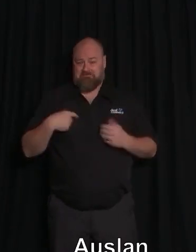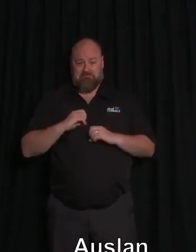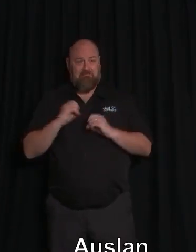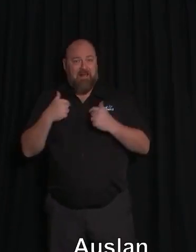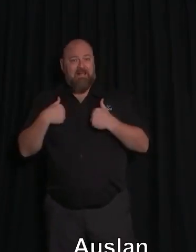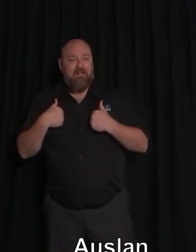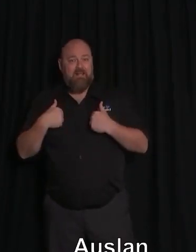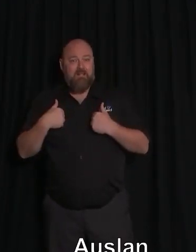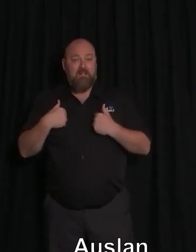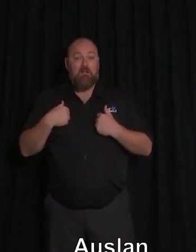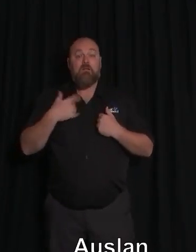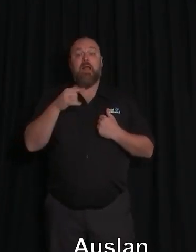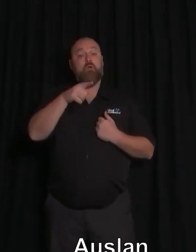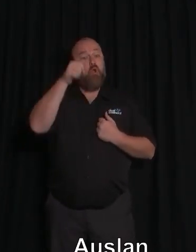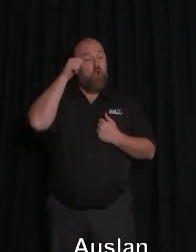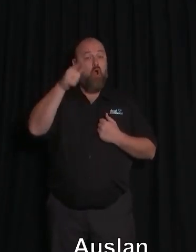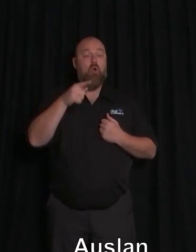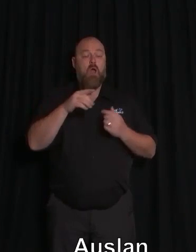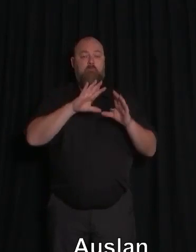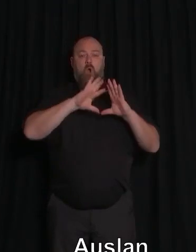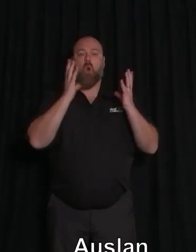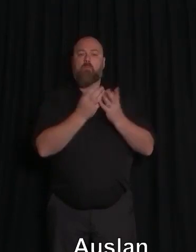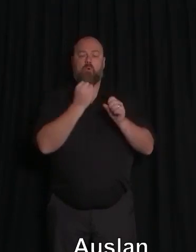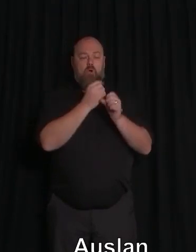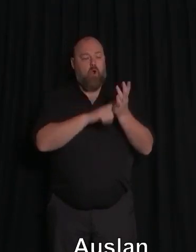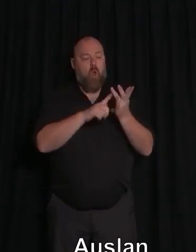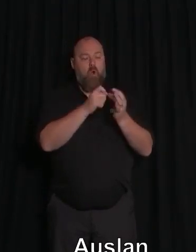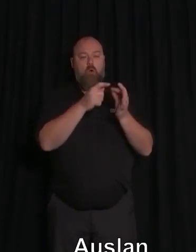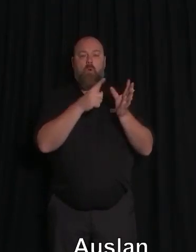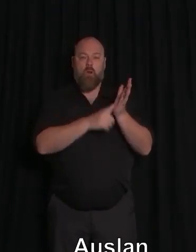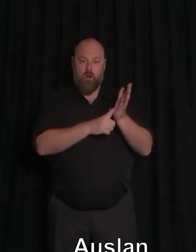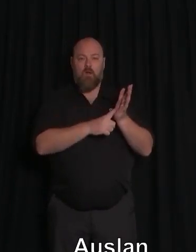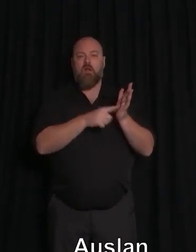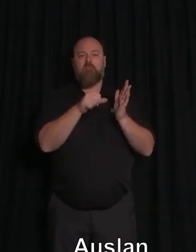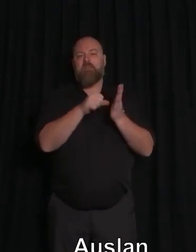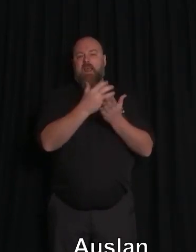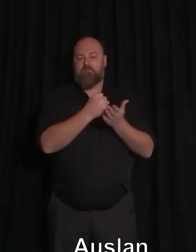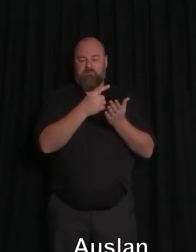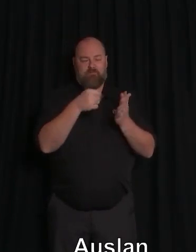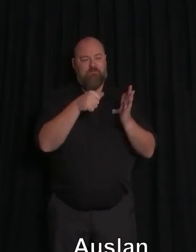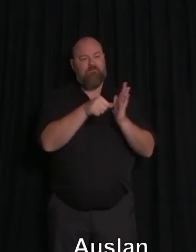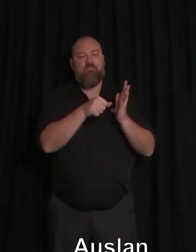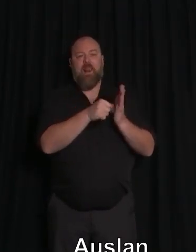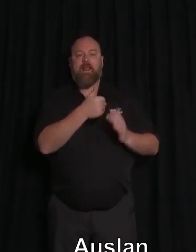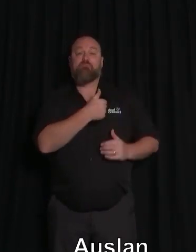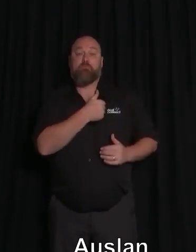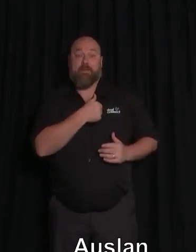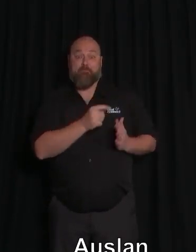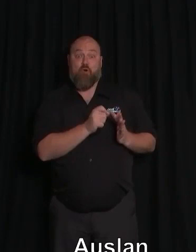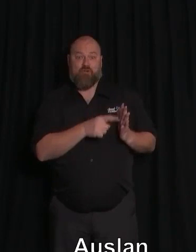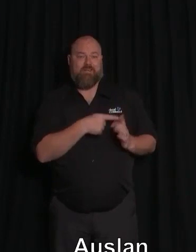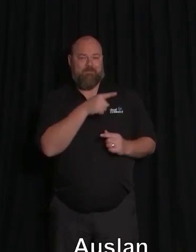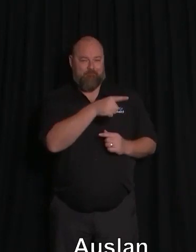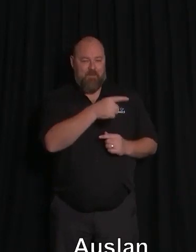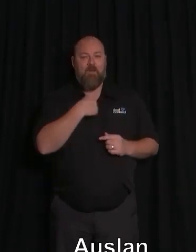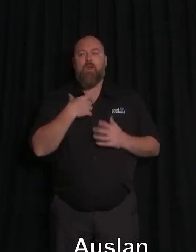Global Philanthropy Project has really good resources on mapping where the money is going for LGBTI funding. There's the State of Trans and Intersex